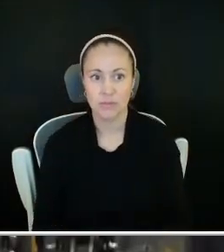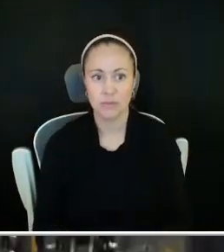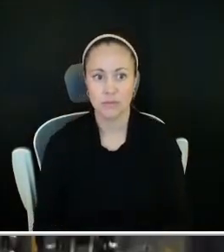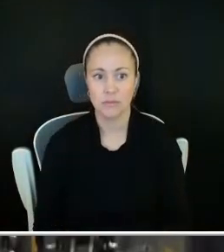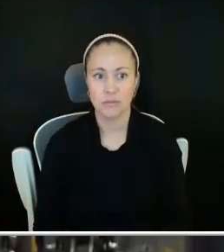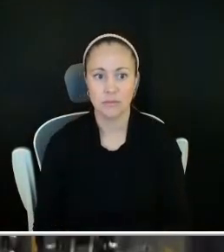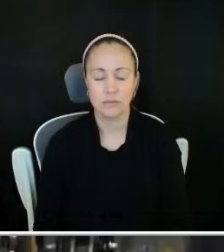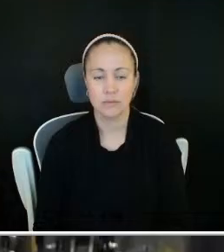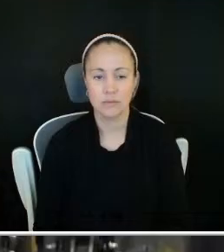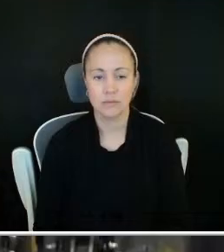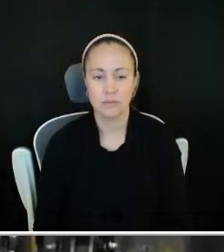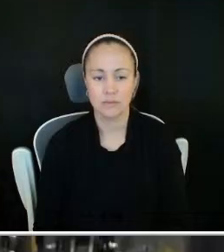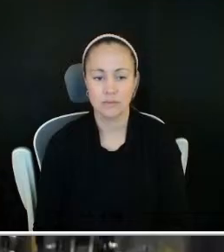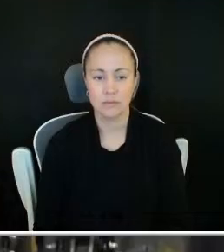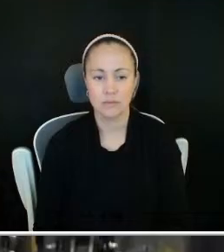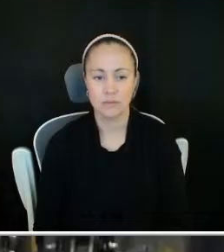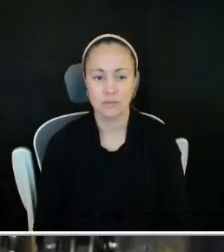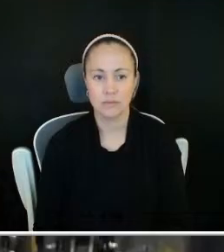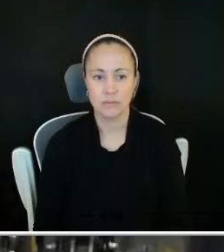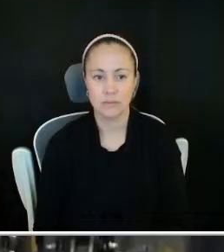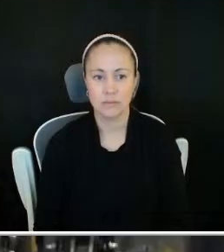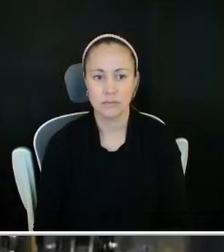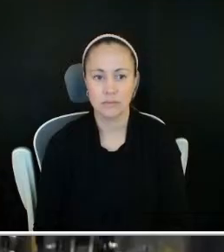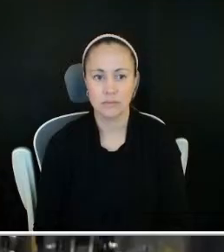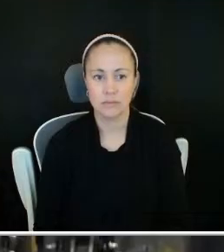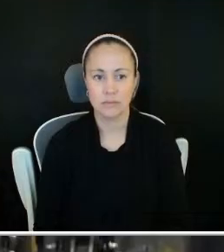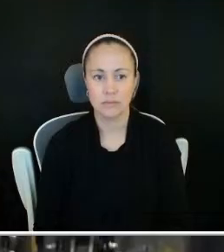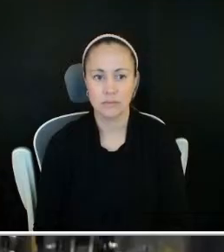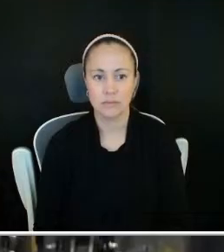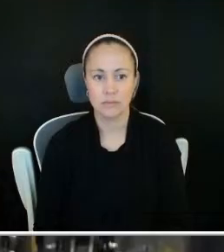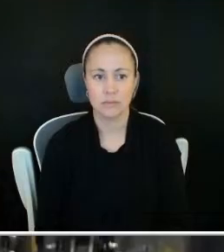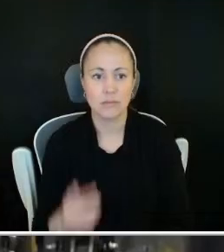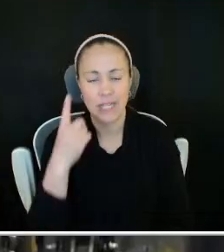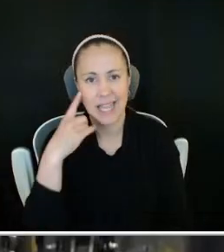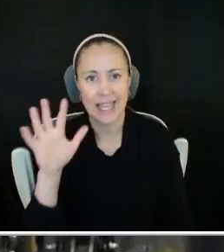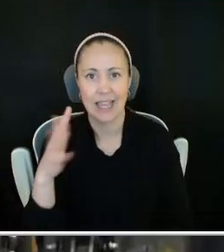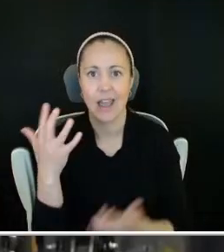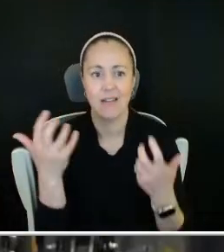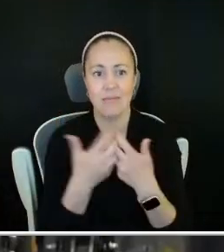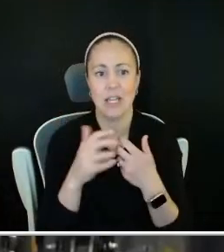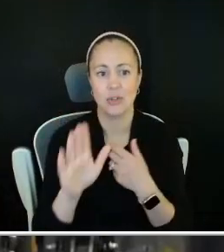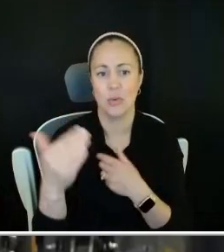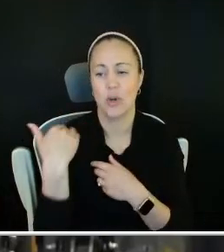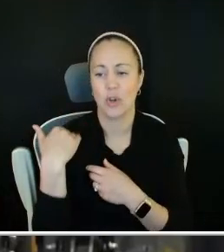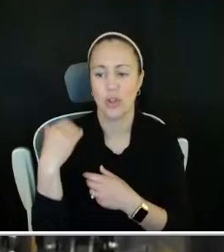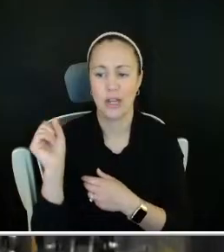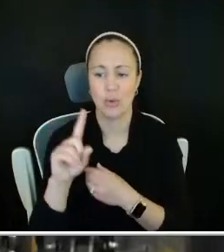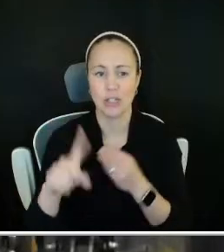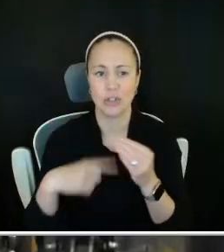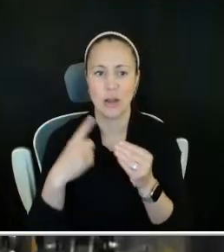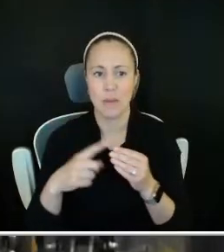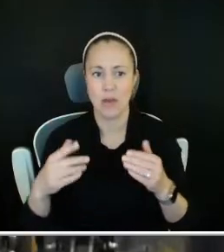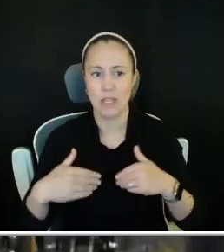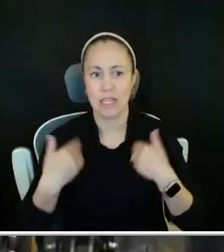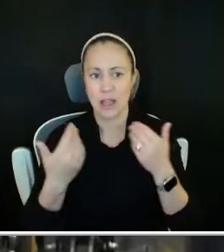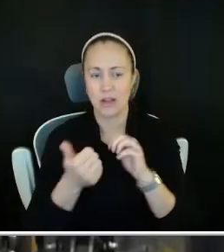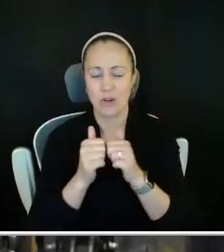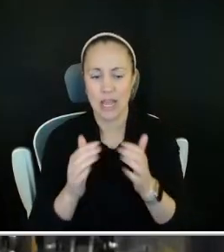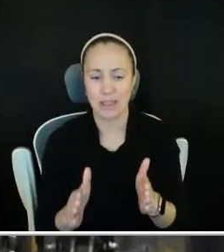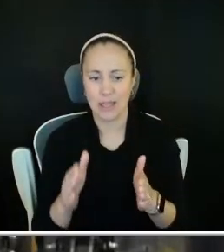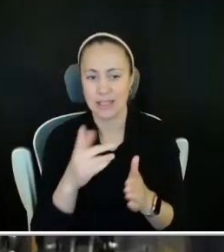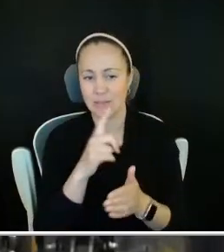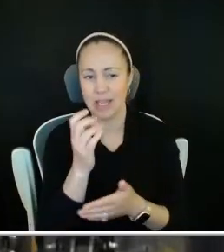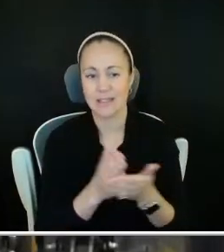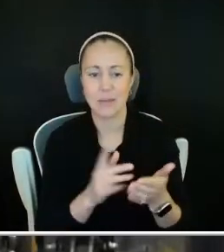I think I'm going to tailor this to your earlier question about the younger athletes and some of these adolescents I see and some of the middle and high school age